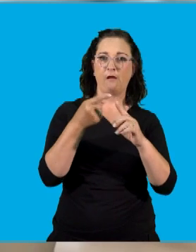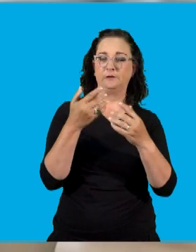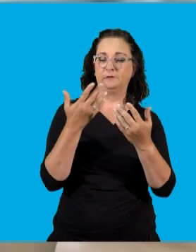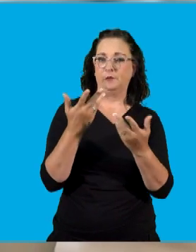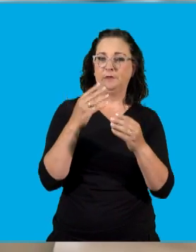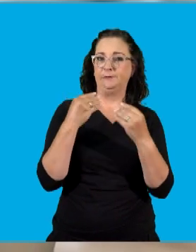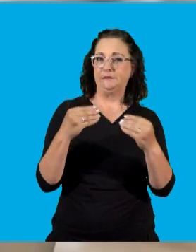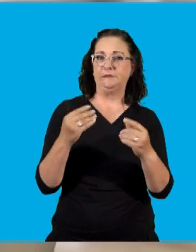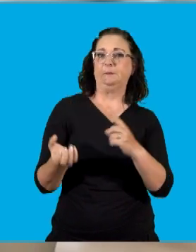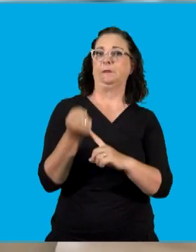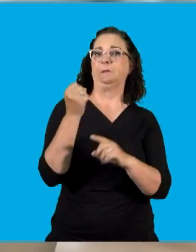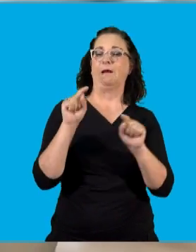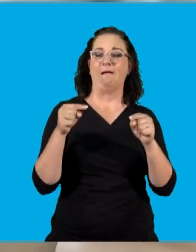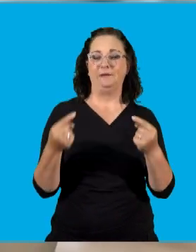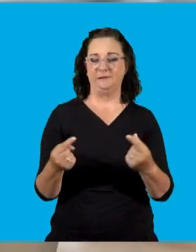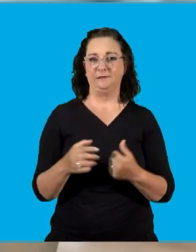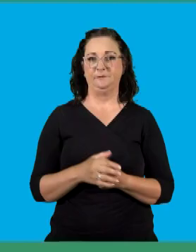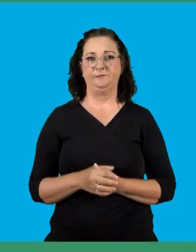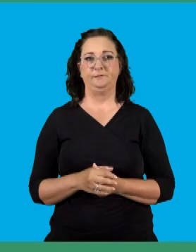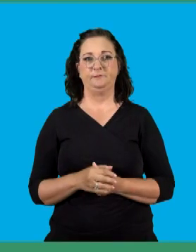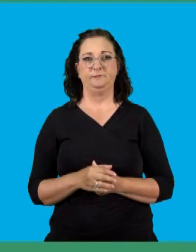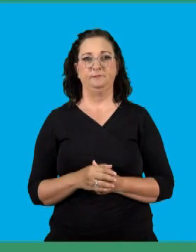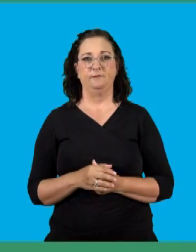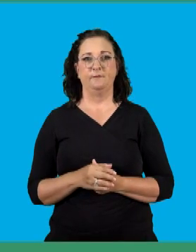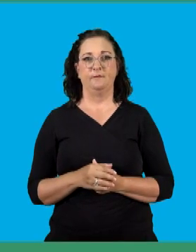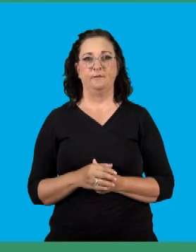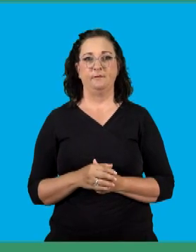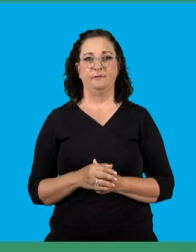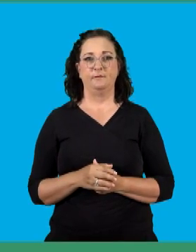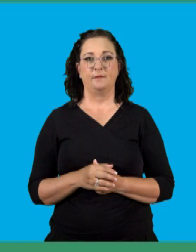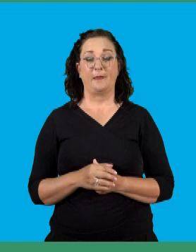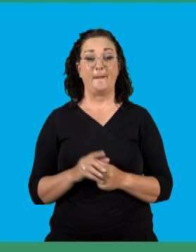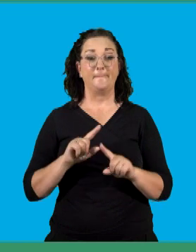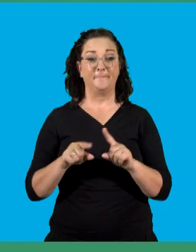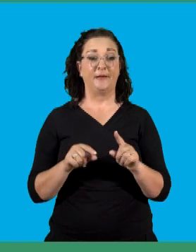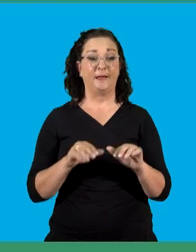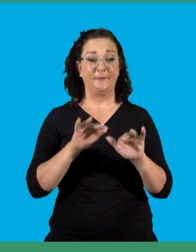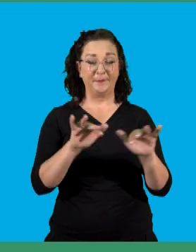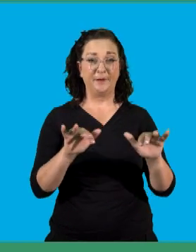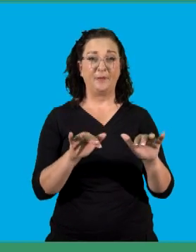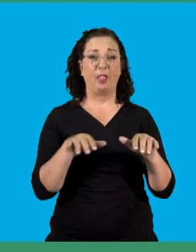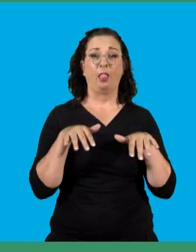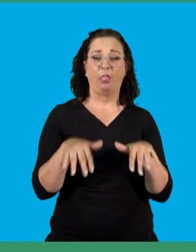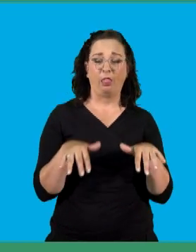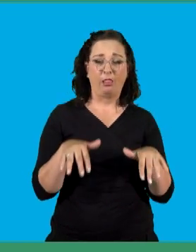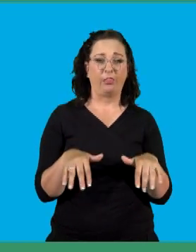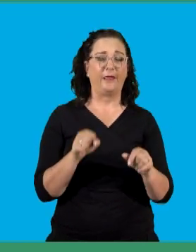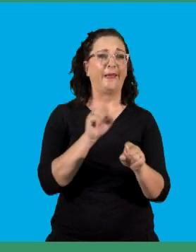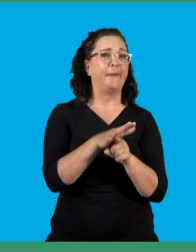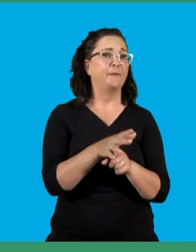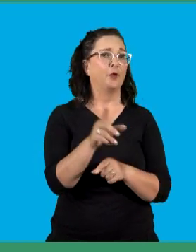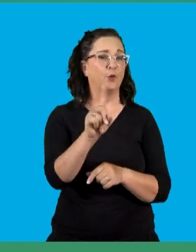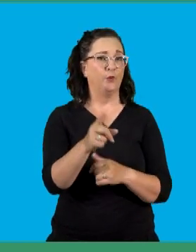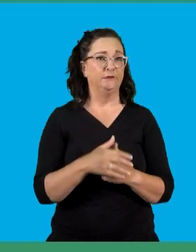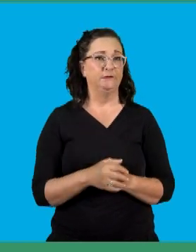be unproductive in the workplace. Now we look at the impact of unproductive workforce. There is always tension